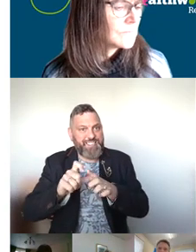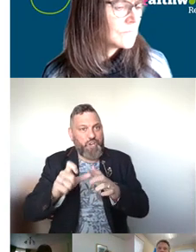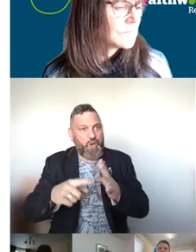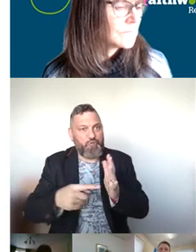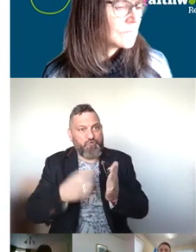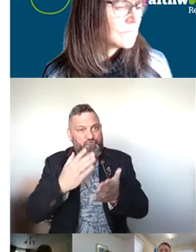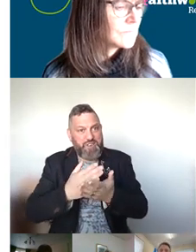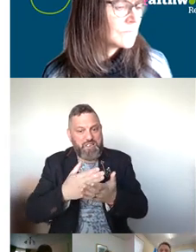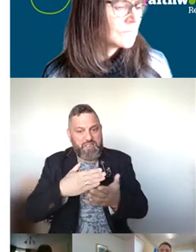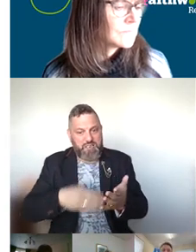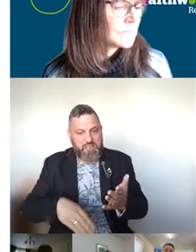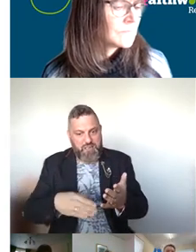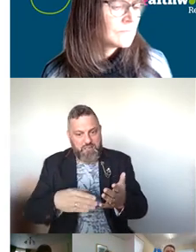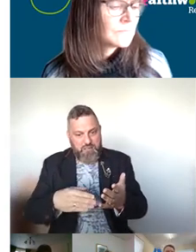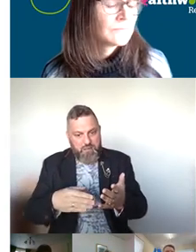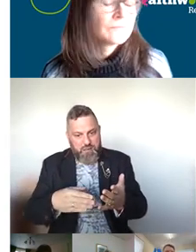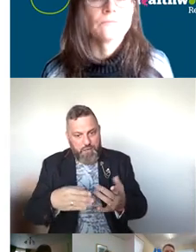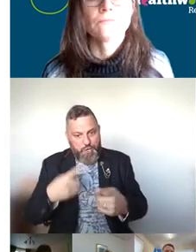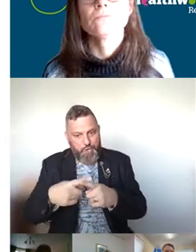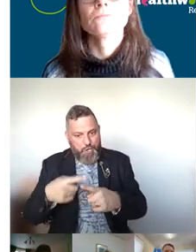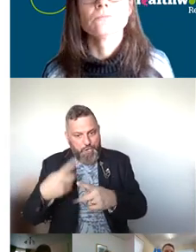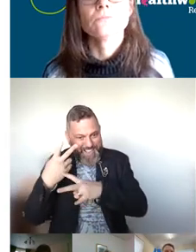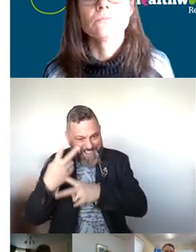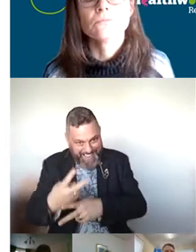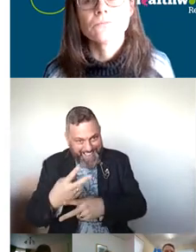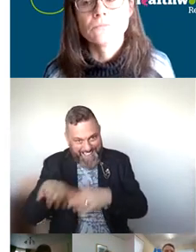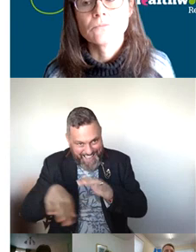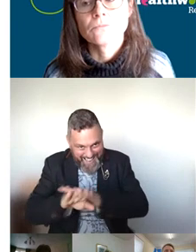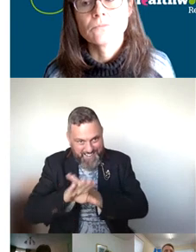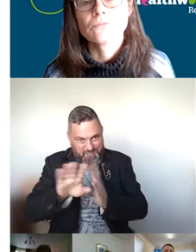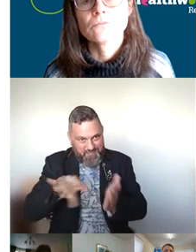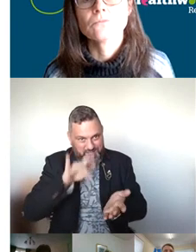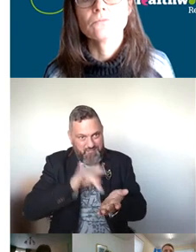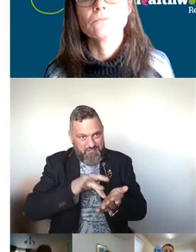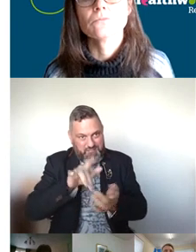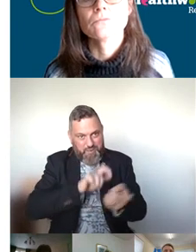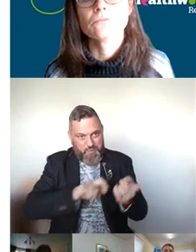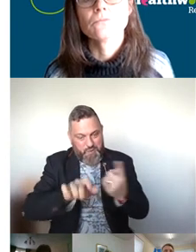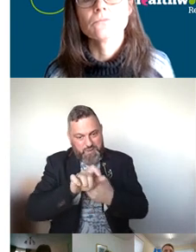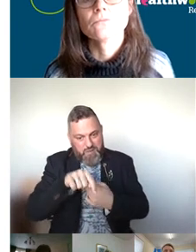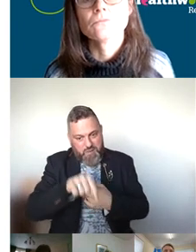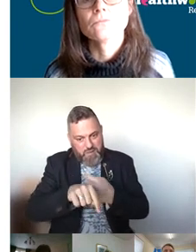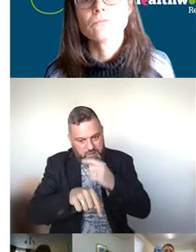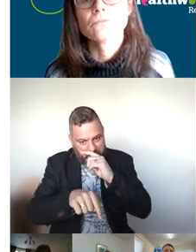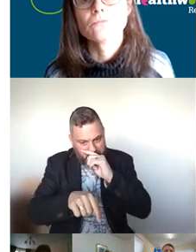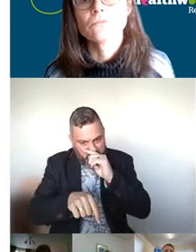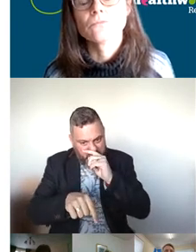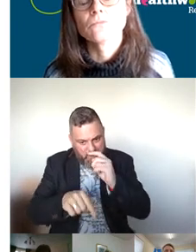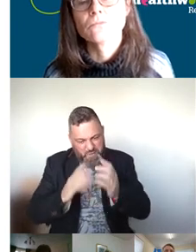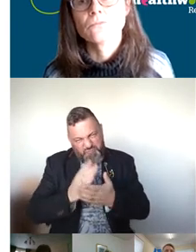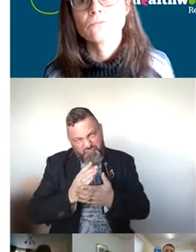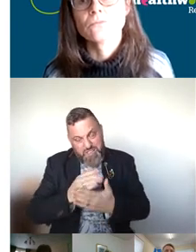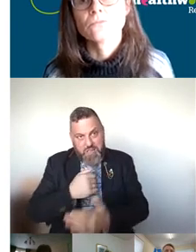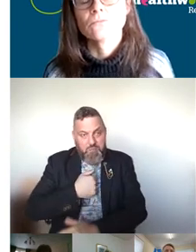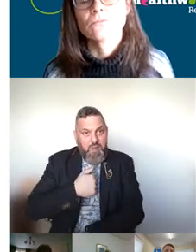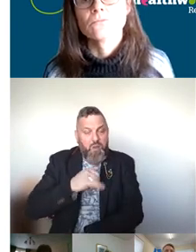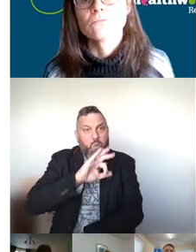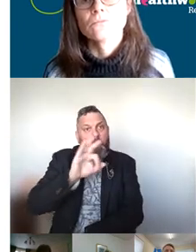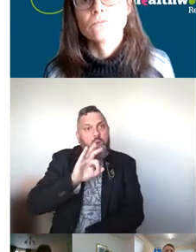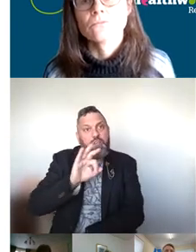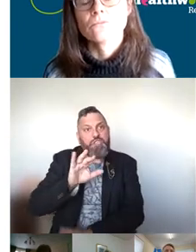really needs is to have some kind of urgent care actually in the community. But My question is not about that, really.